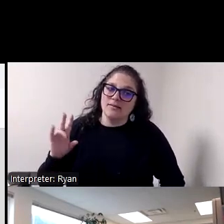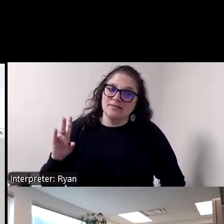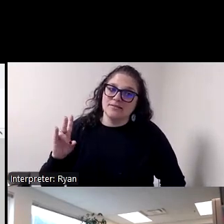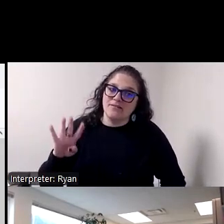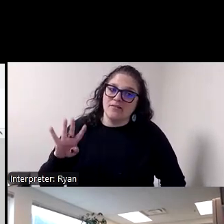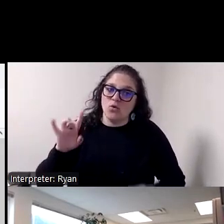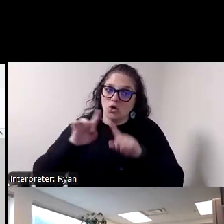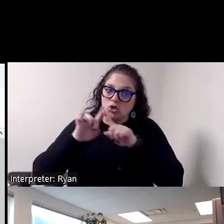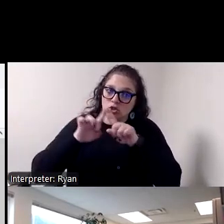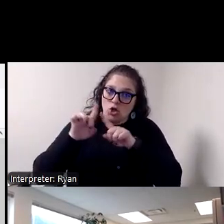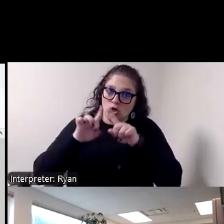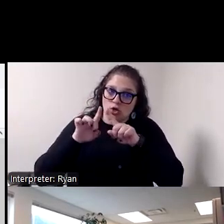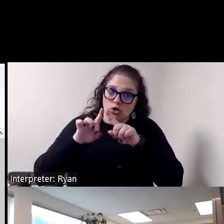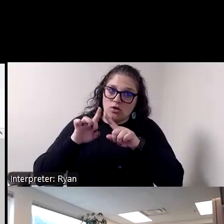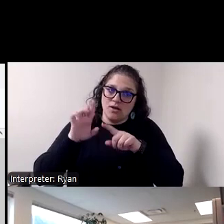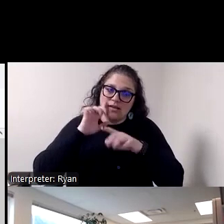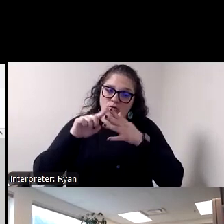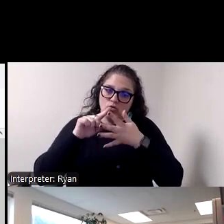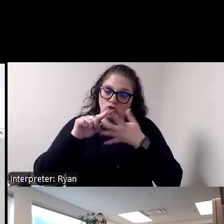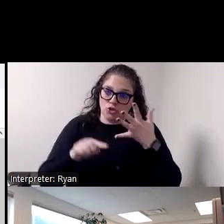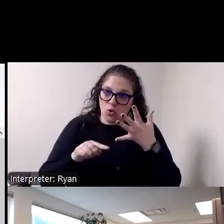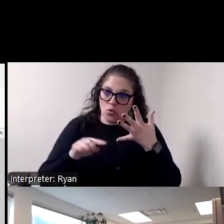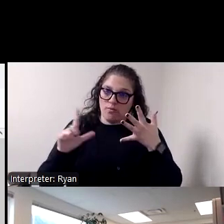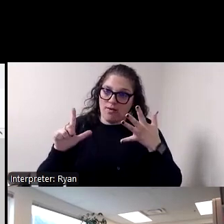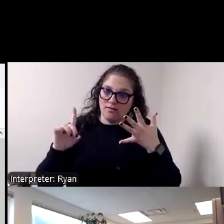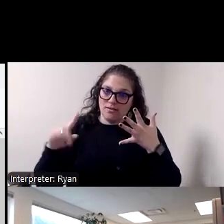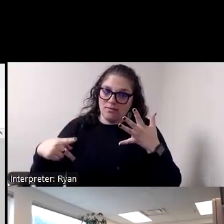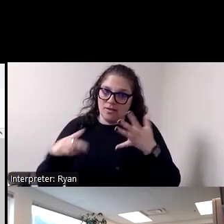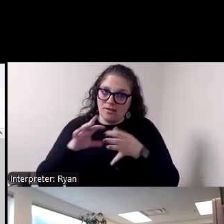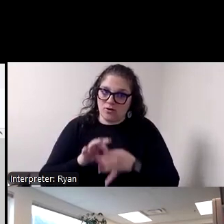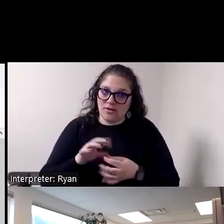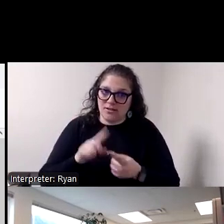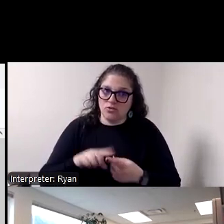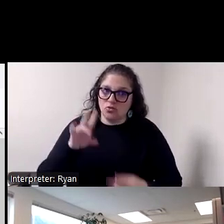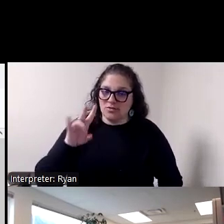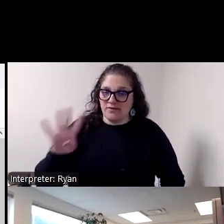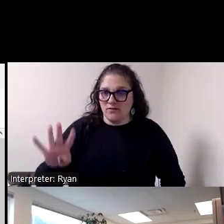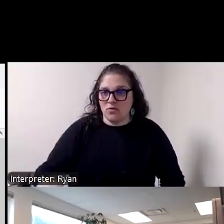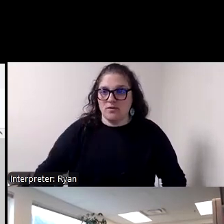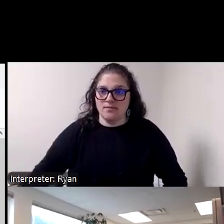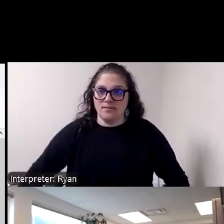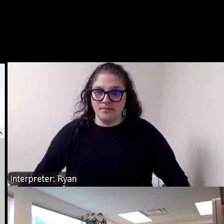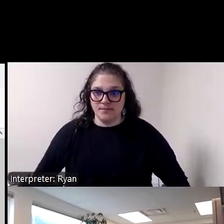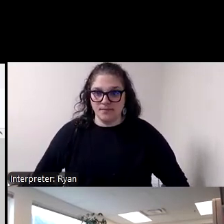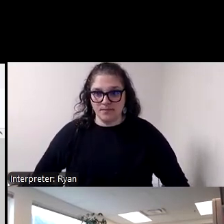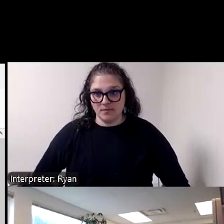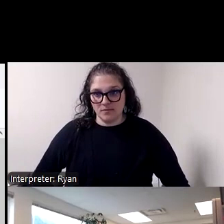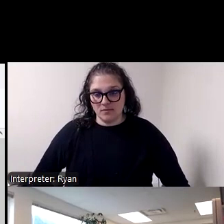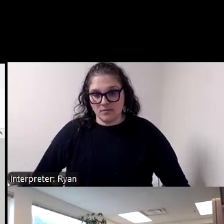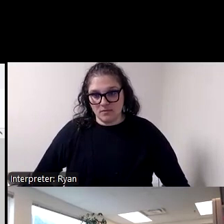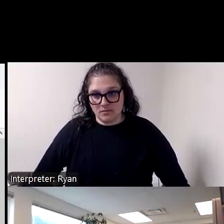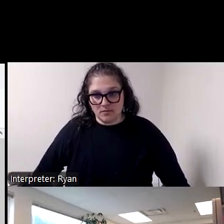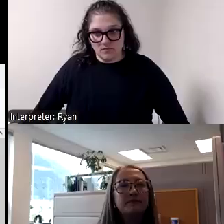asterisk. And it'll bring up all of the LDP codes that have a 74 in them. Let me jump in here, Sarah.